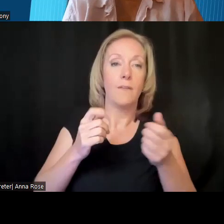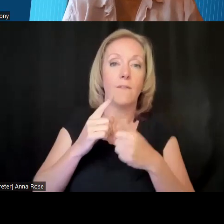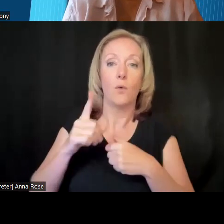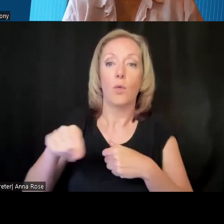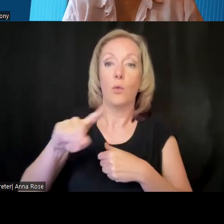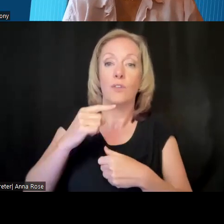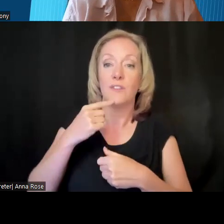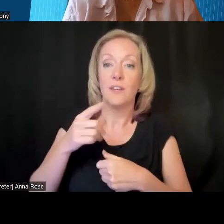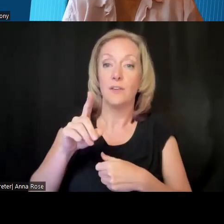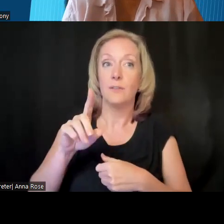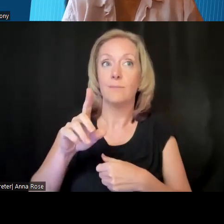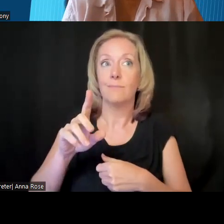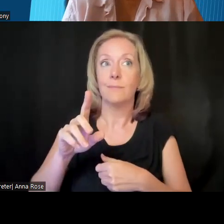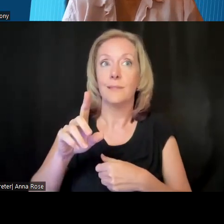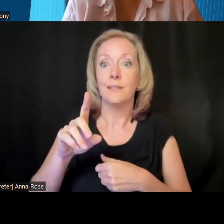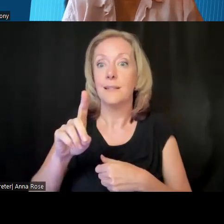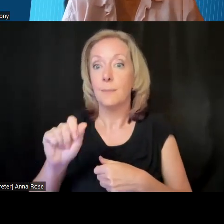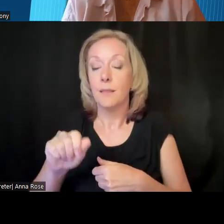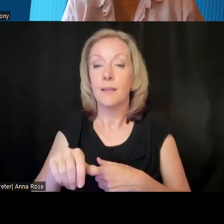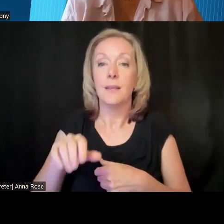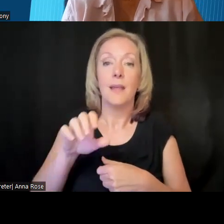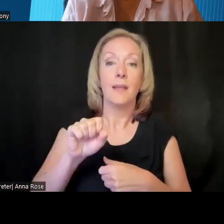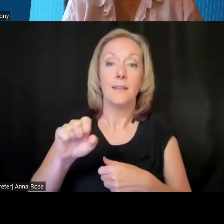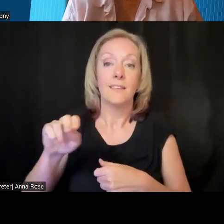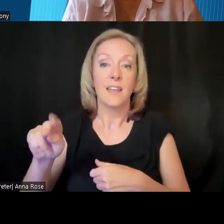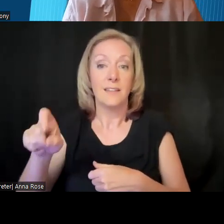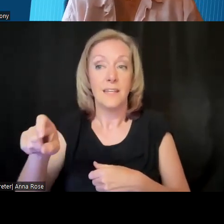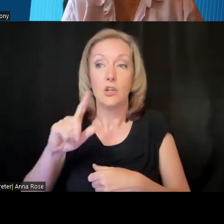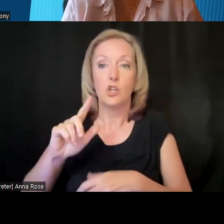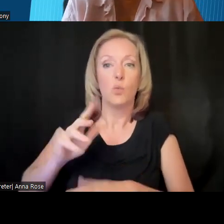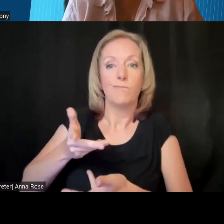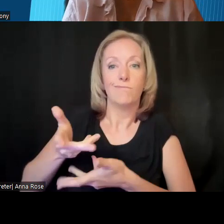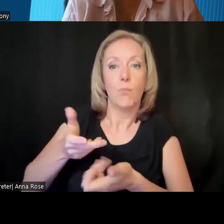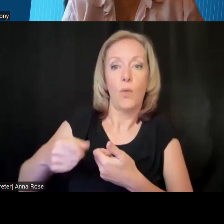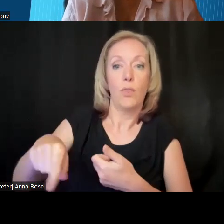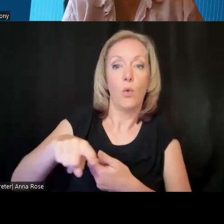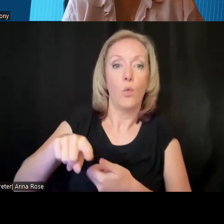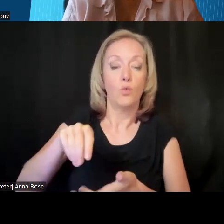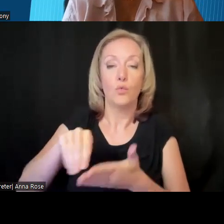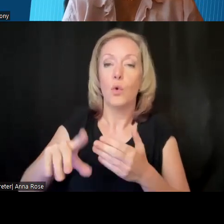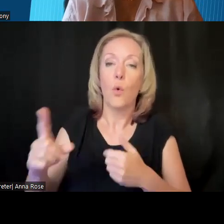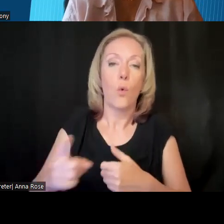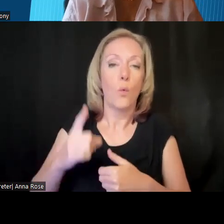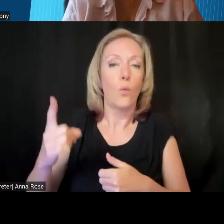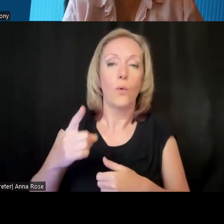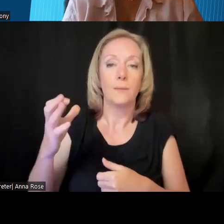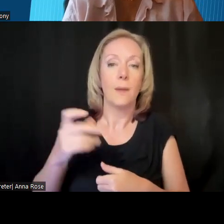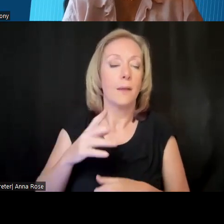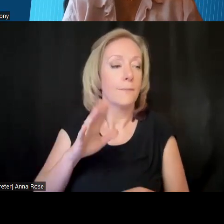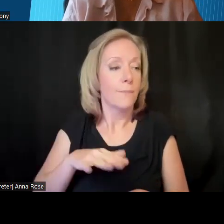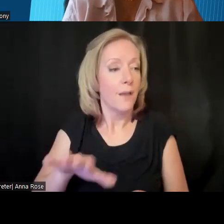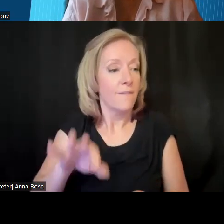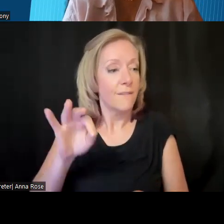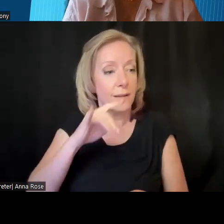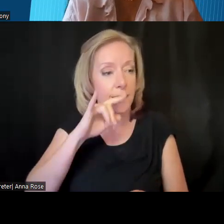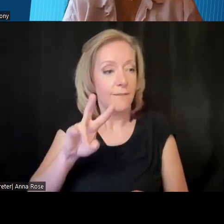disabilities, SSN needs, and work with a particular group of kids, and never fails. She comes back and she says, Tanny, I found a kid